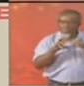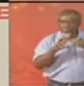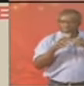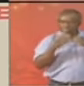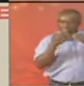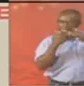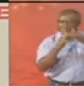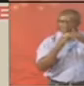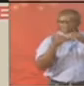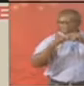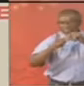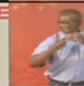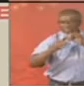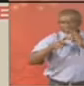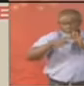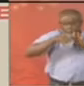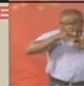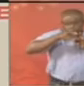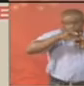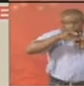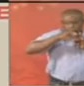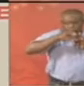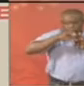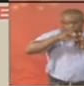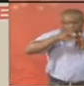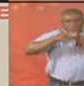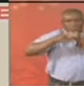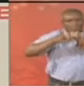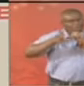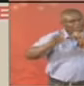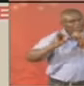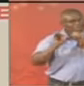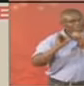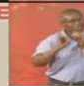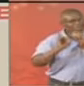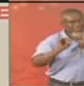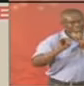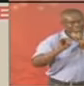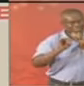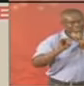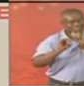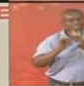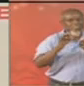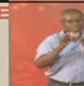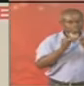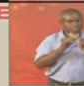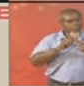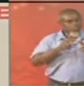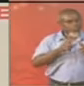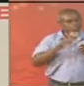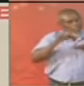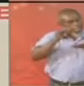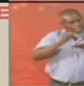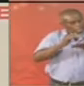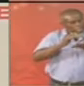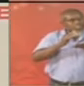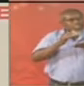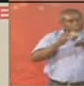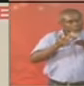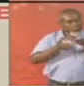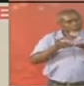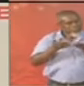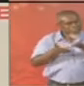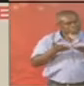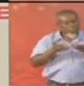kind of immunity that is granted by most vaccines, where you may still be infected, but you are less infectious, you are